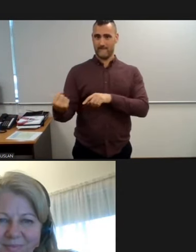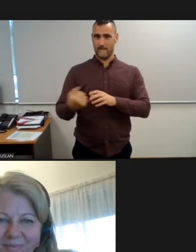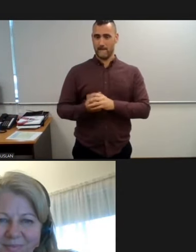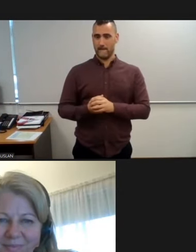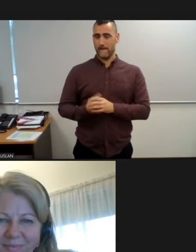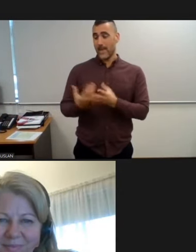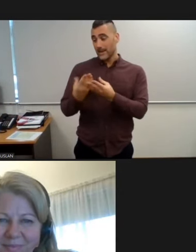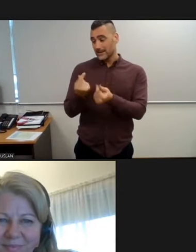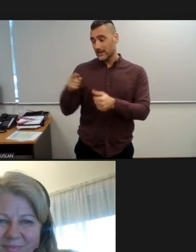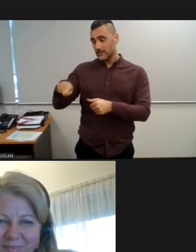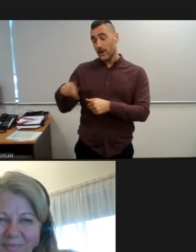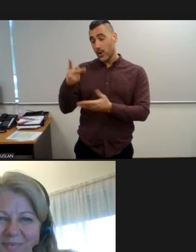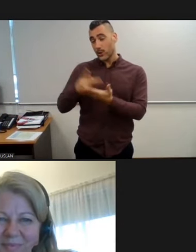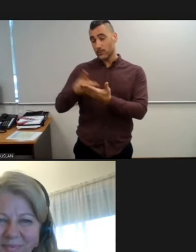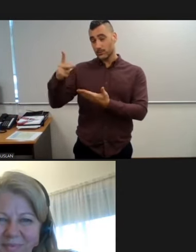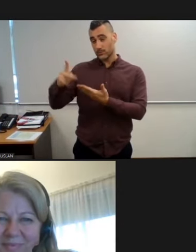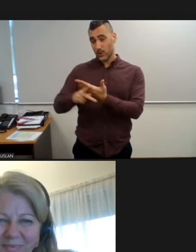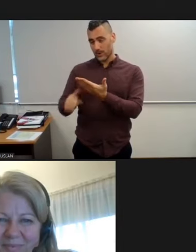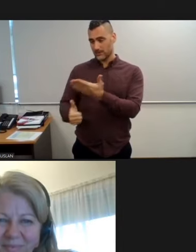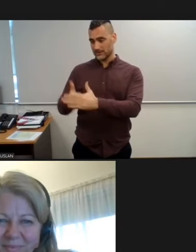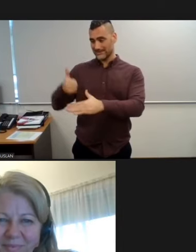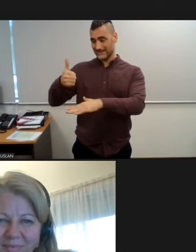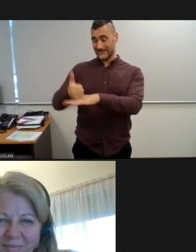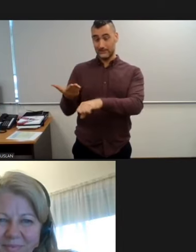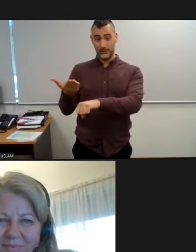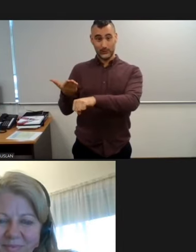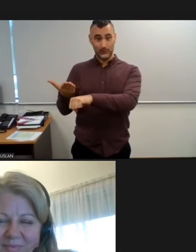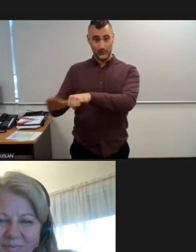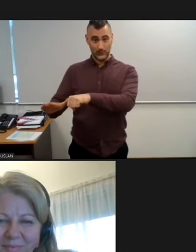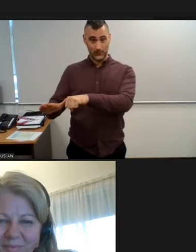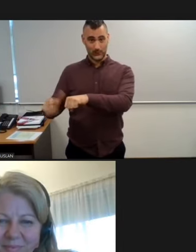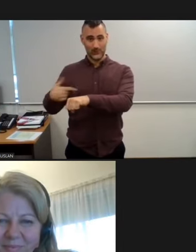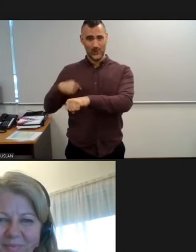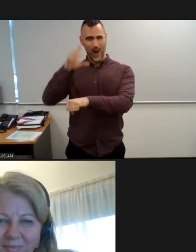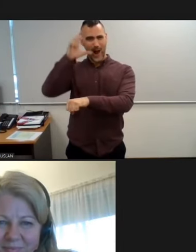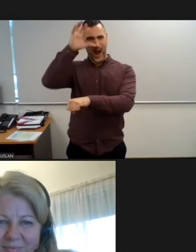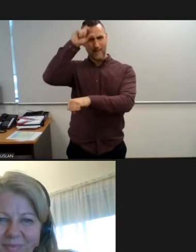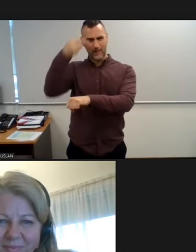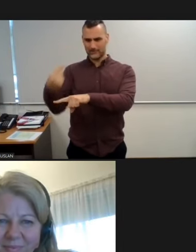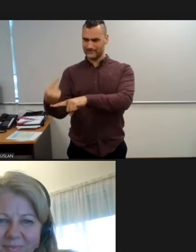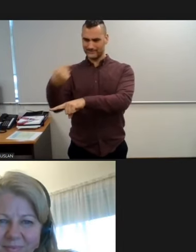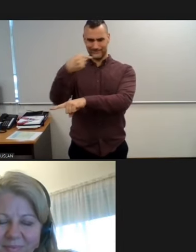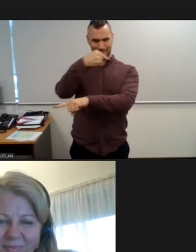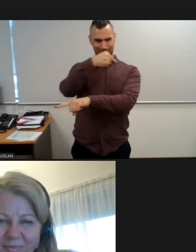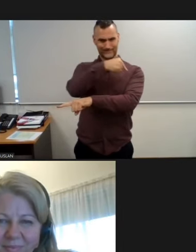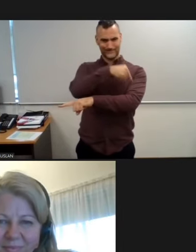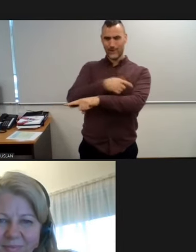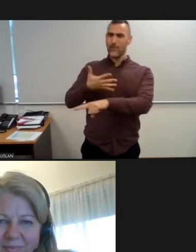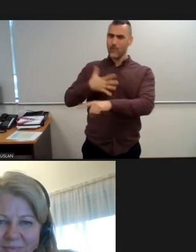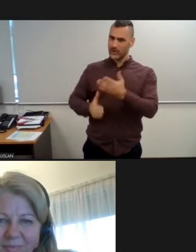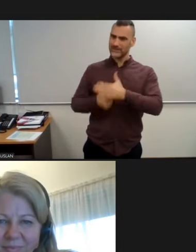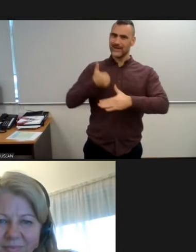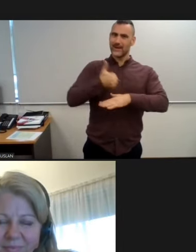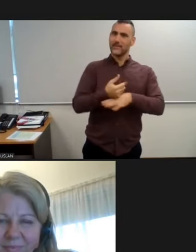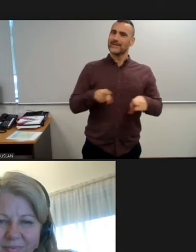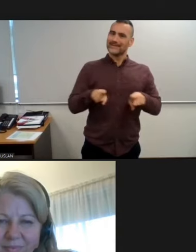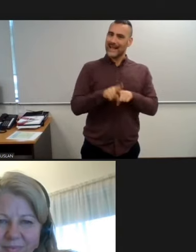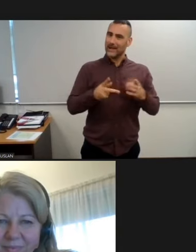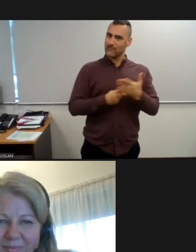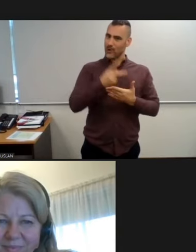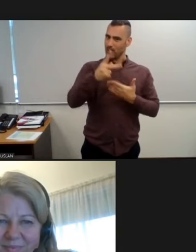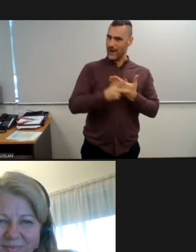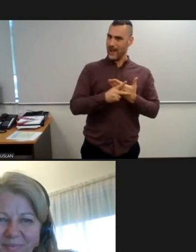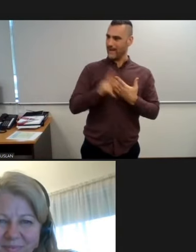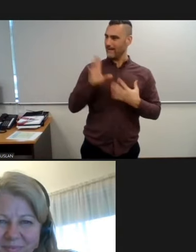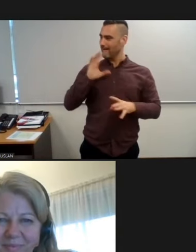never really possible. And just wouldn't mind going a little bit deeper in terms of whatever you're able to say at the moment, knowing that you might not be